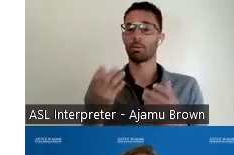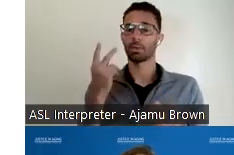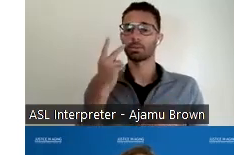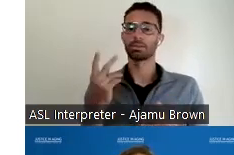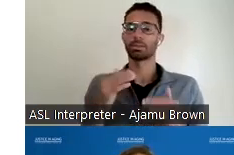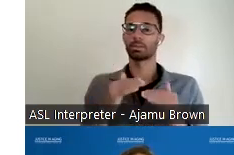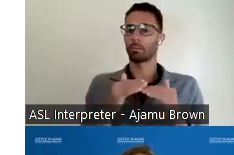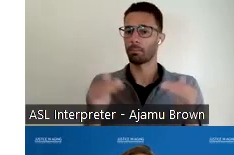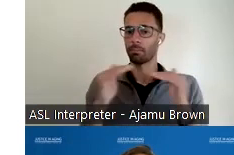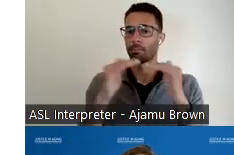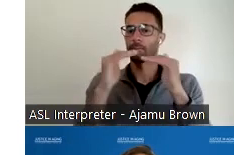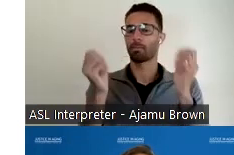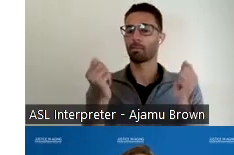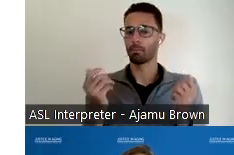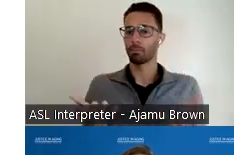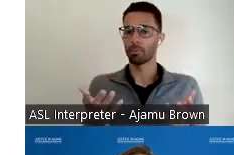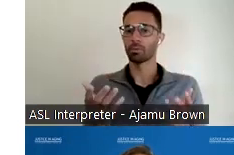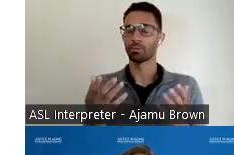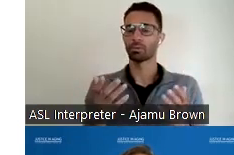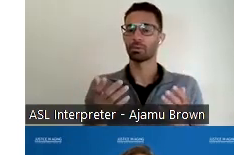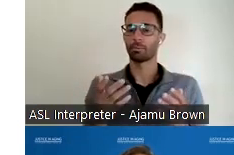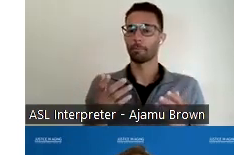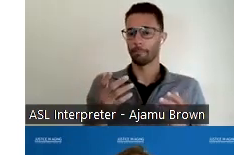stratification, which means that we should be able to look at